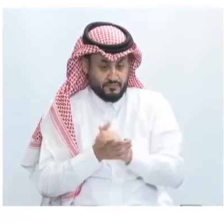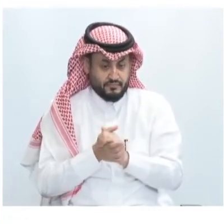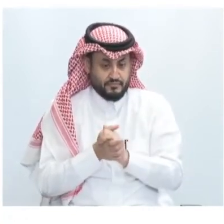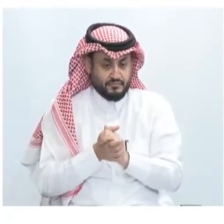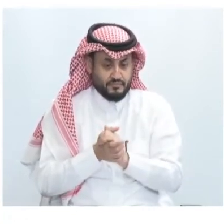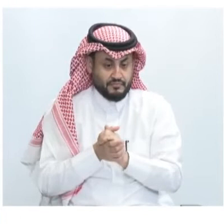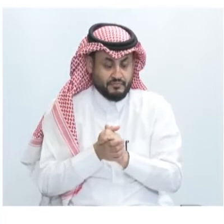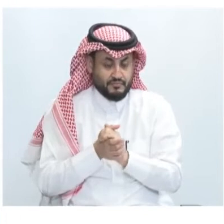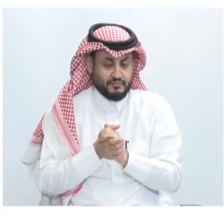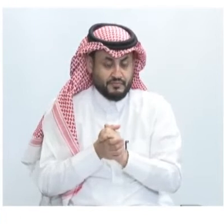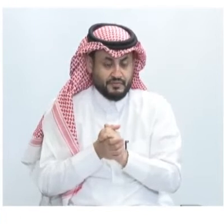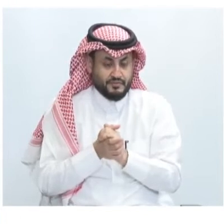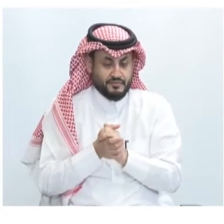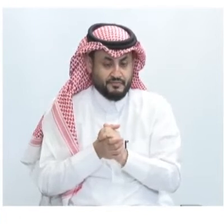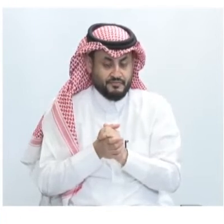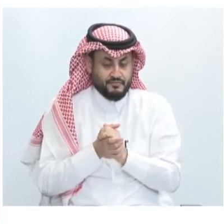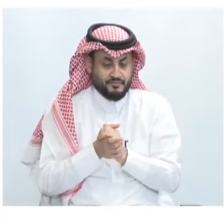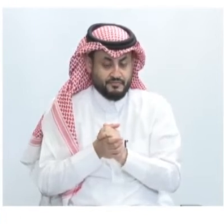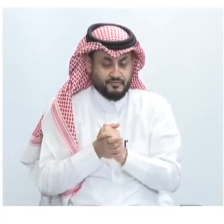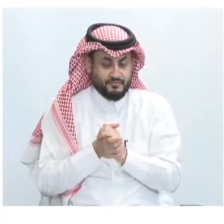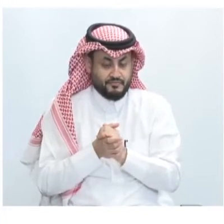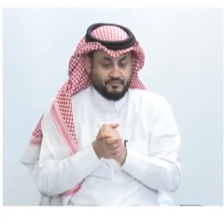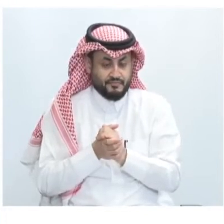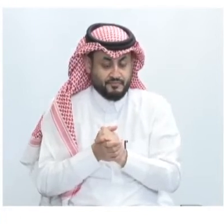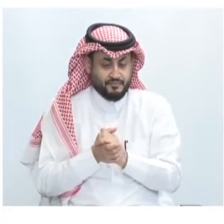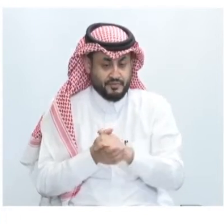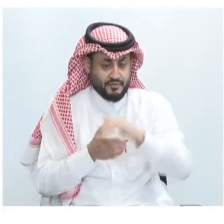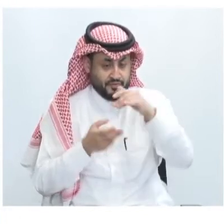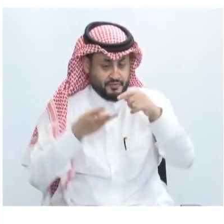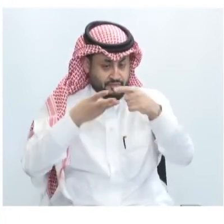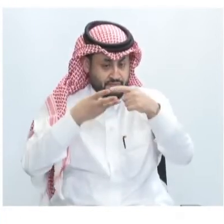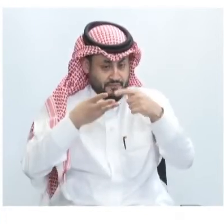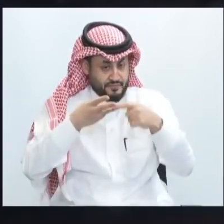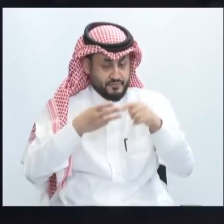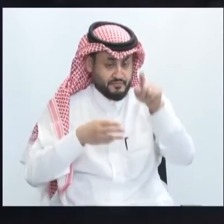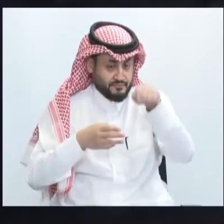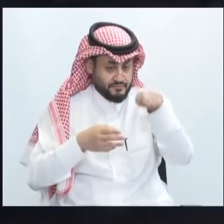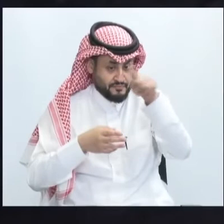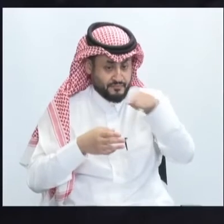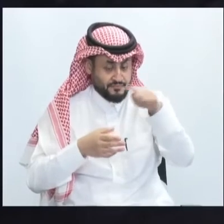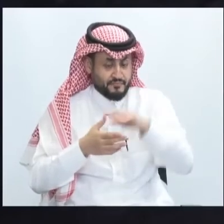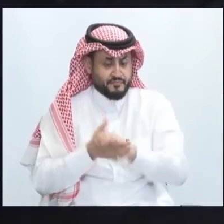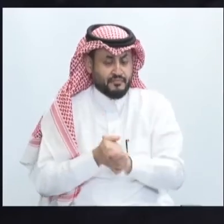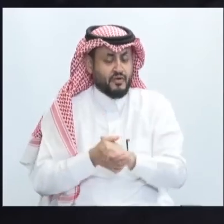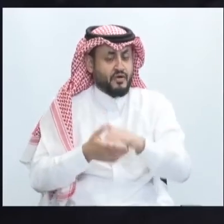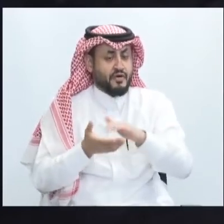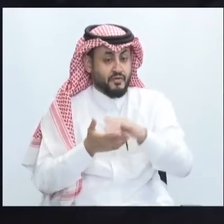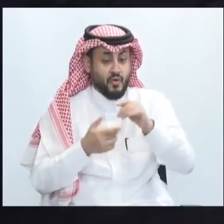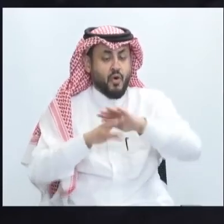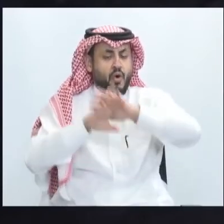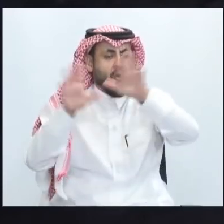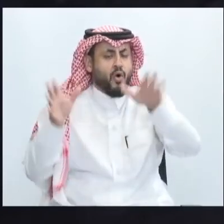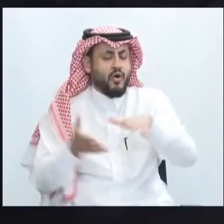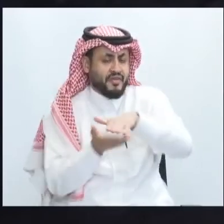like these. Okay? So, we start from number 1 up to number 3. All the capital letters